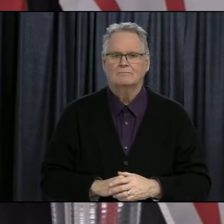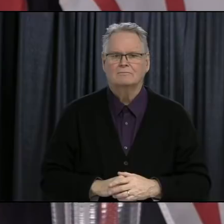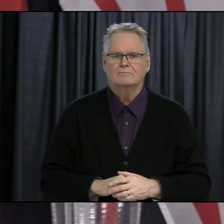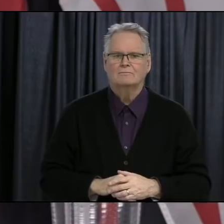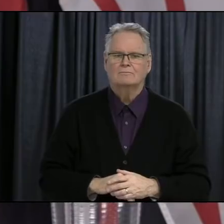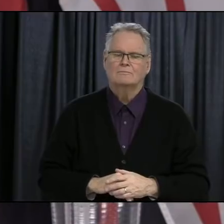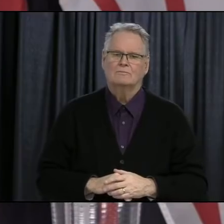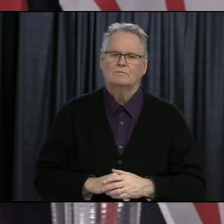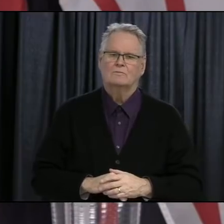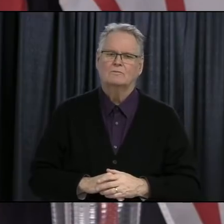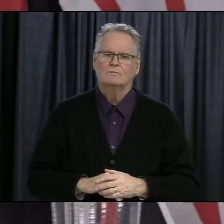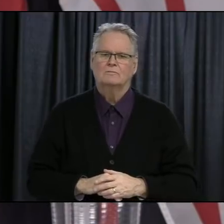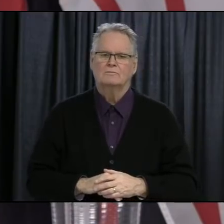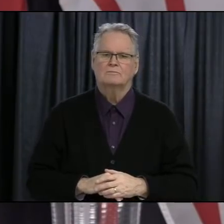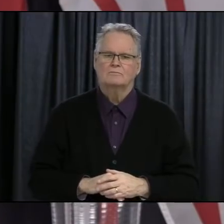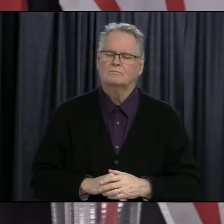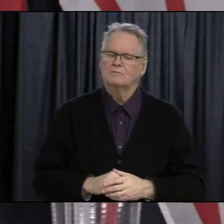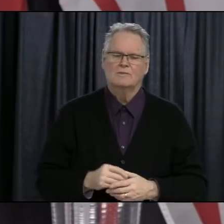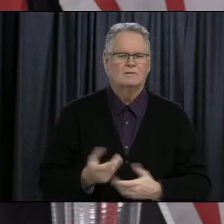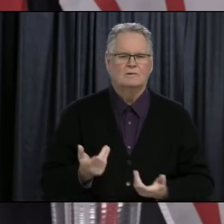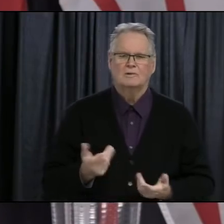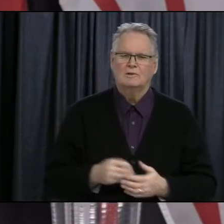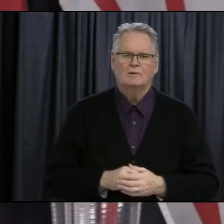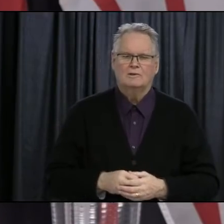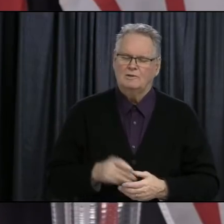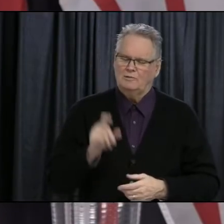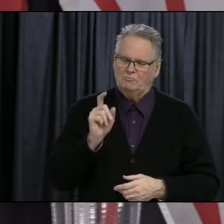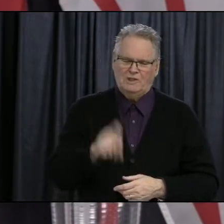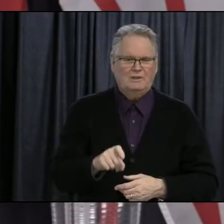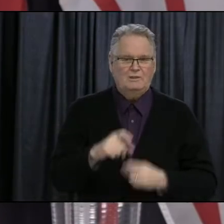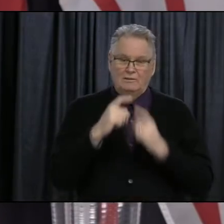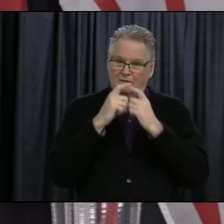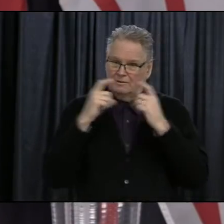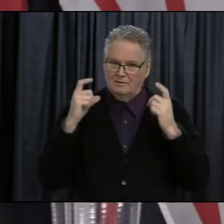a mask. And each business, that's up to them.